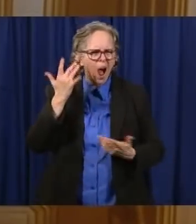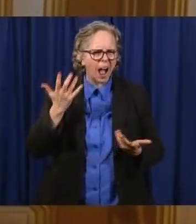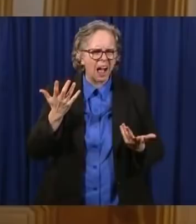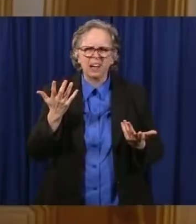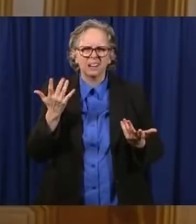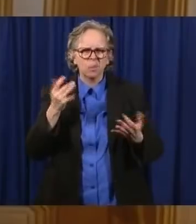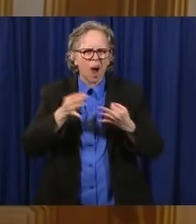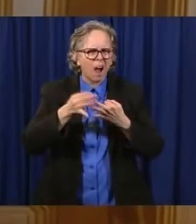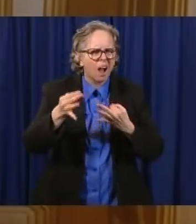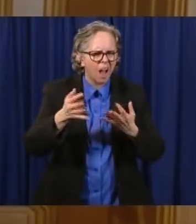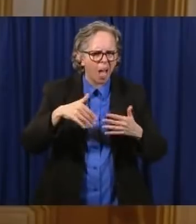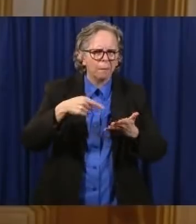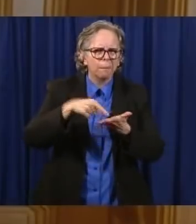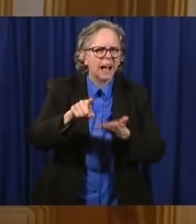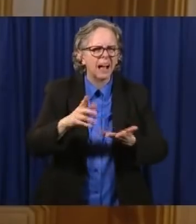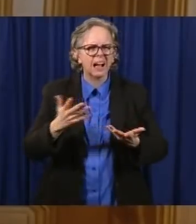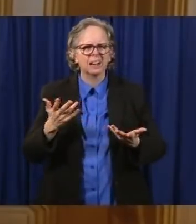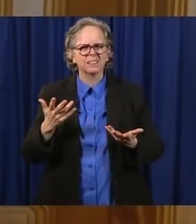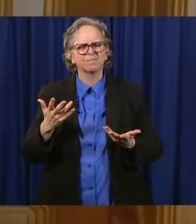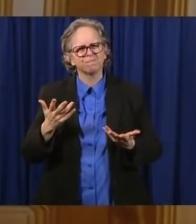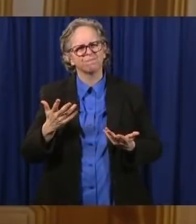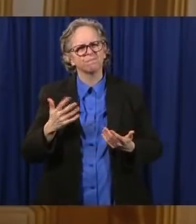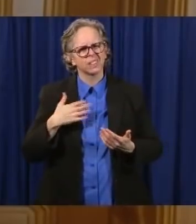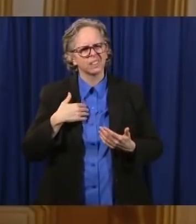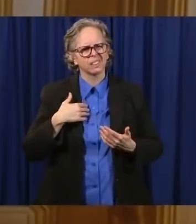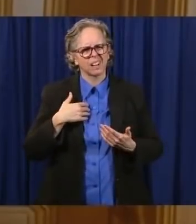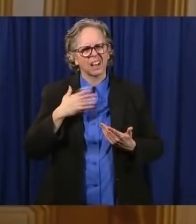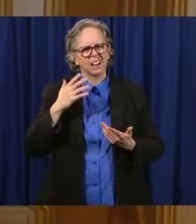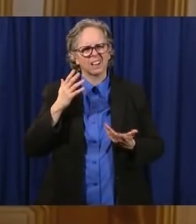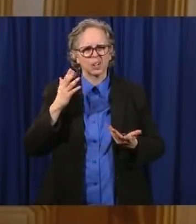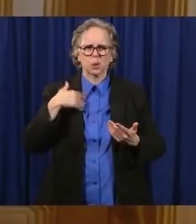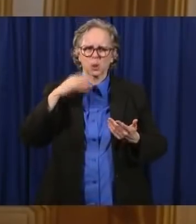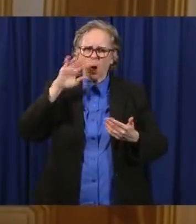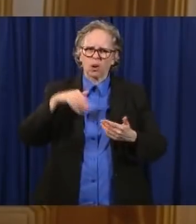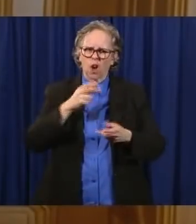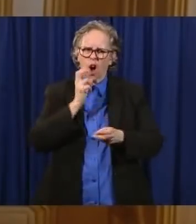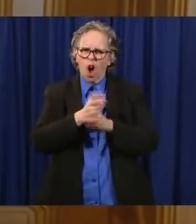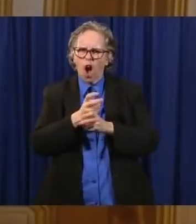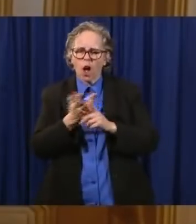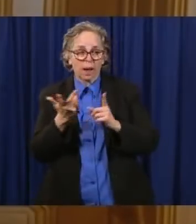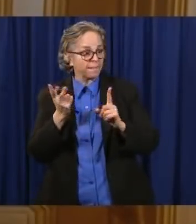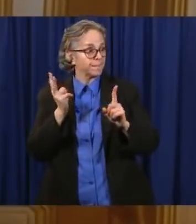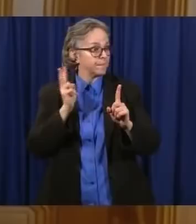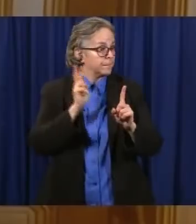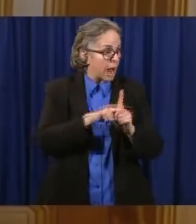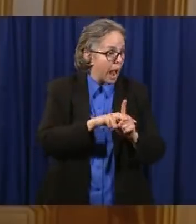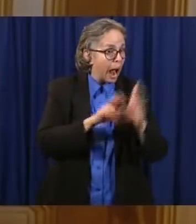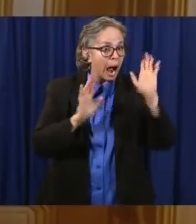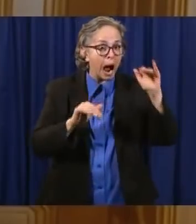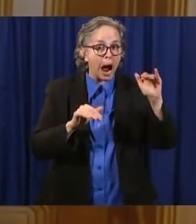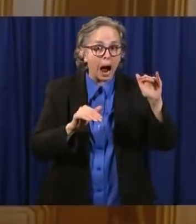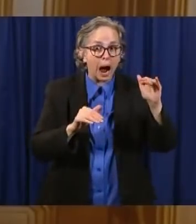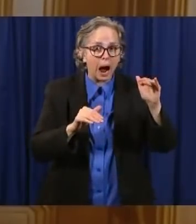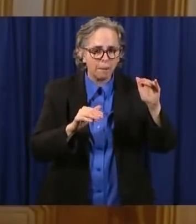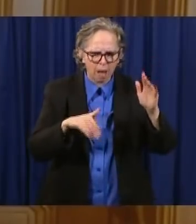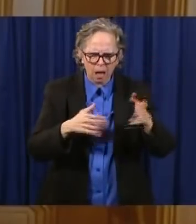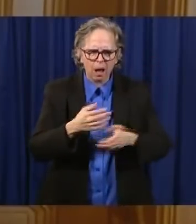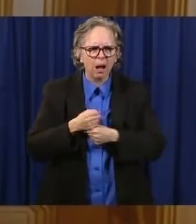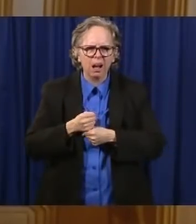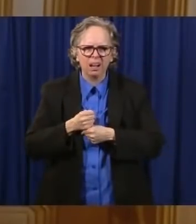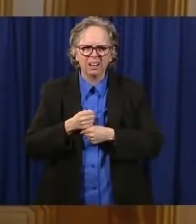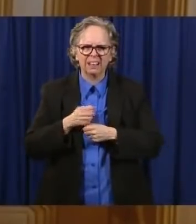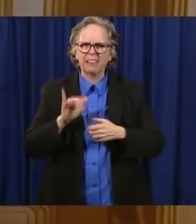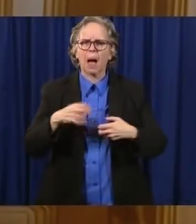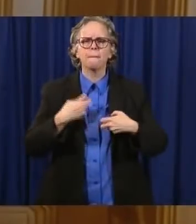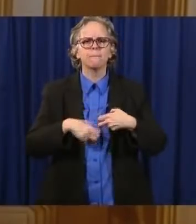course, is people having a hard time getting into the system. We think that's pretty much cleared up.